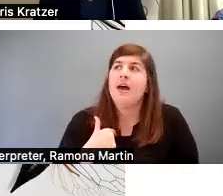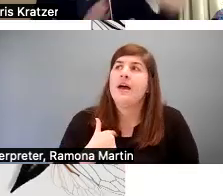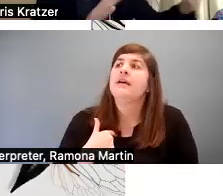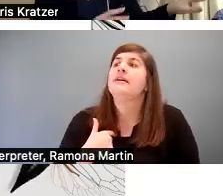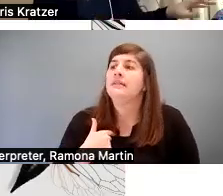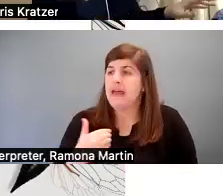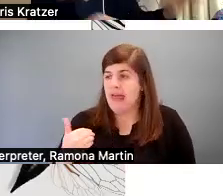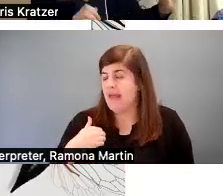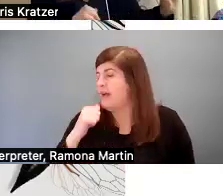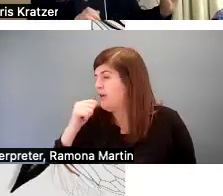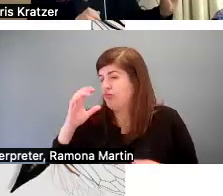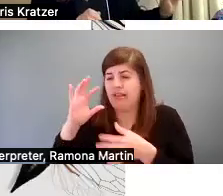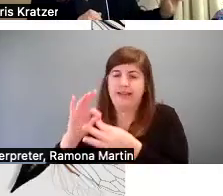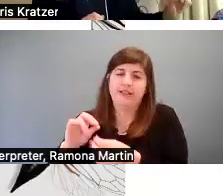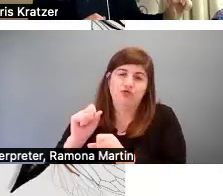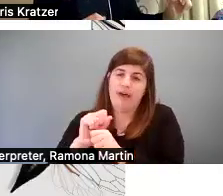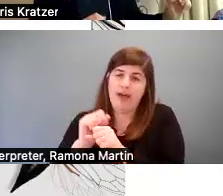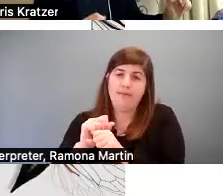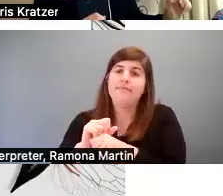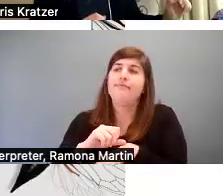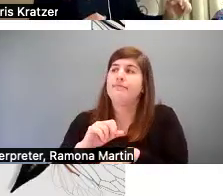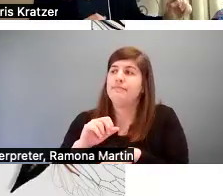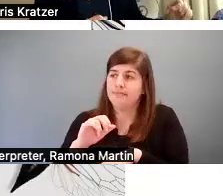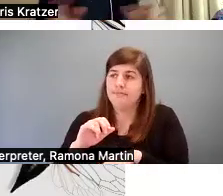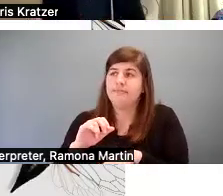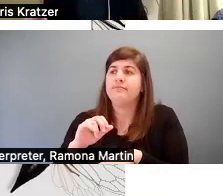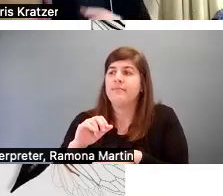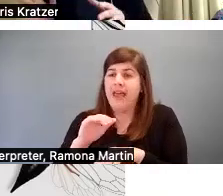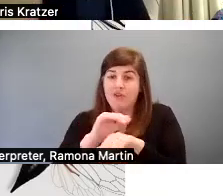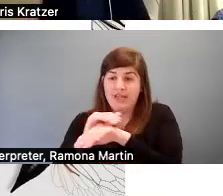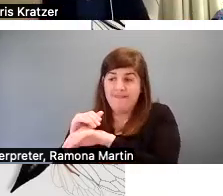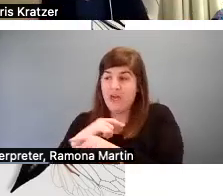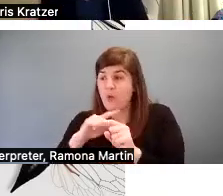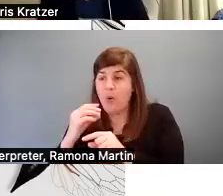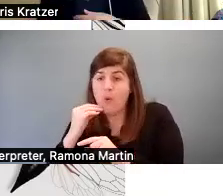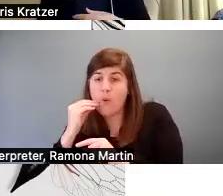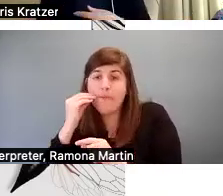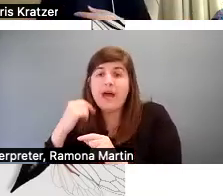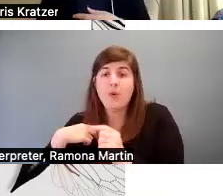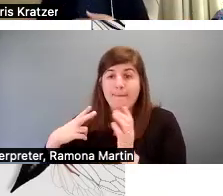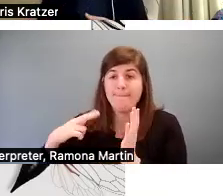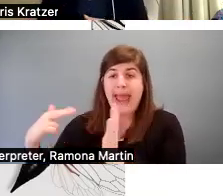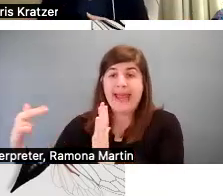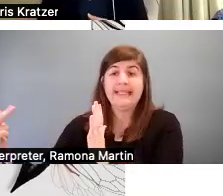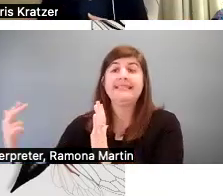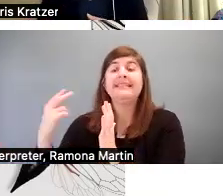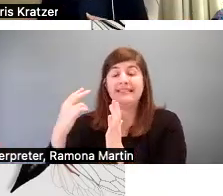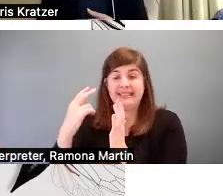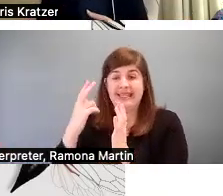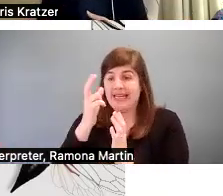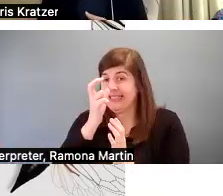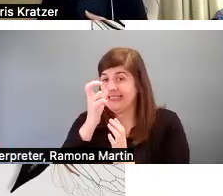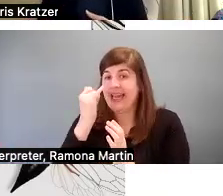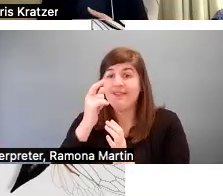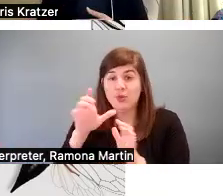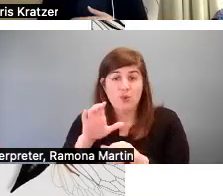had an unrelated job. And then every evening I would go home and I would paint insects. And it turns out if you do that